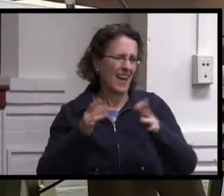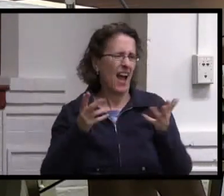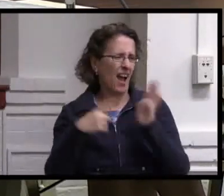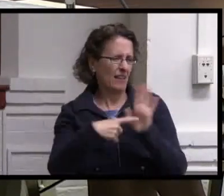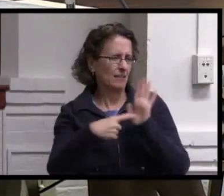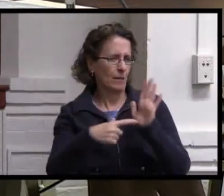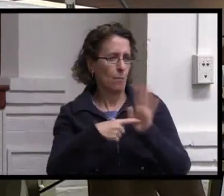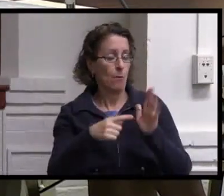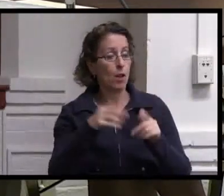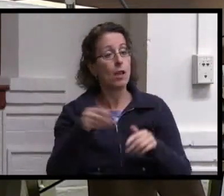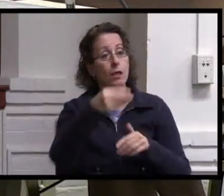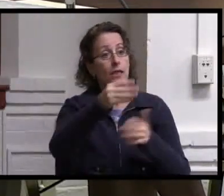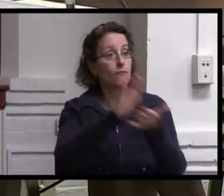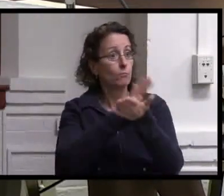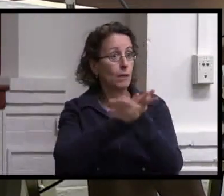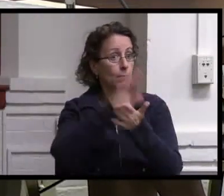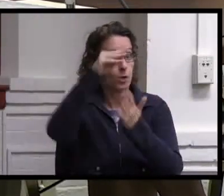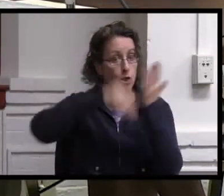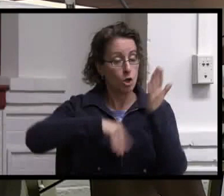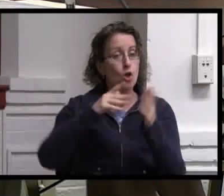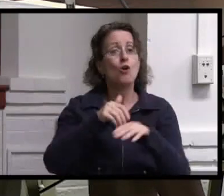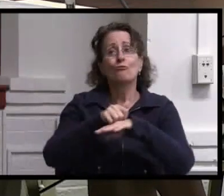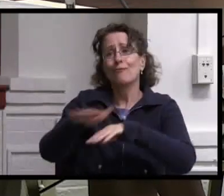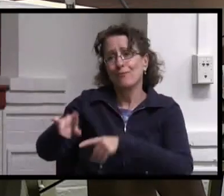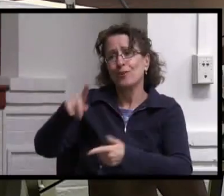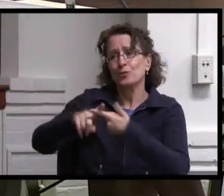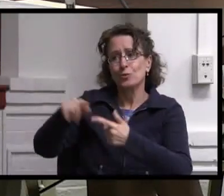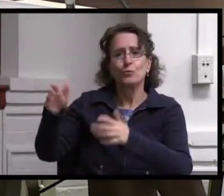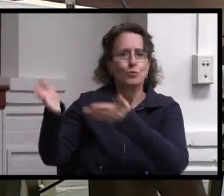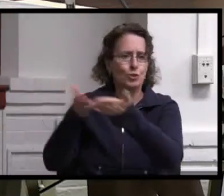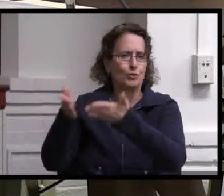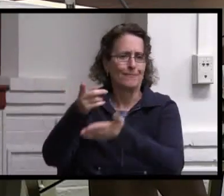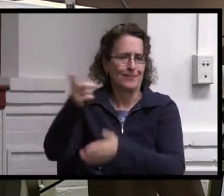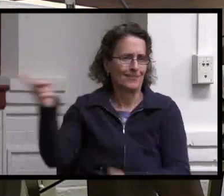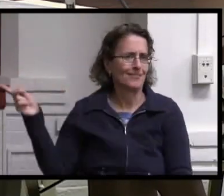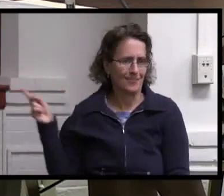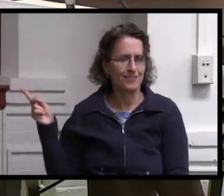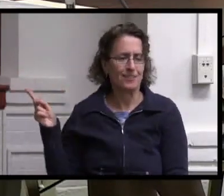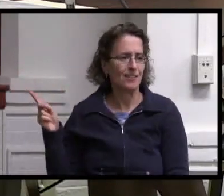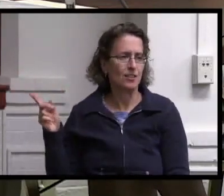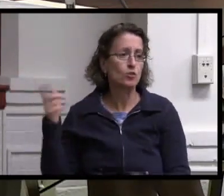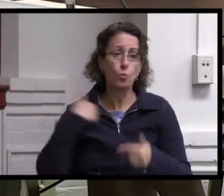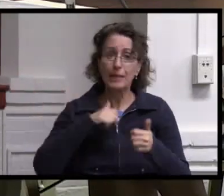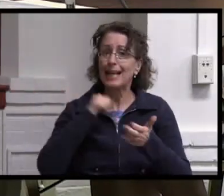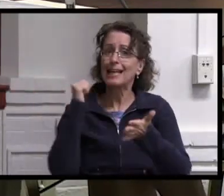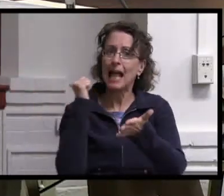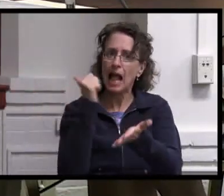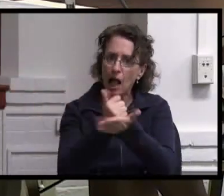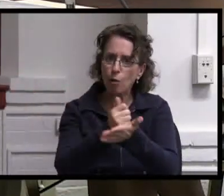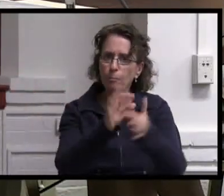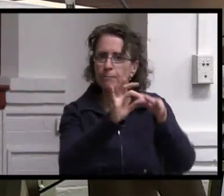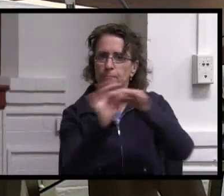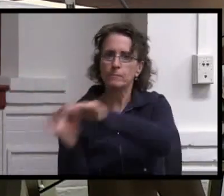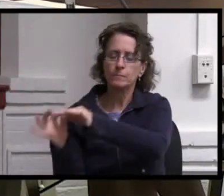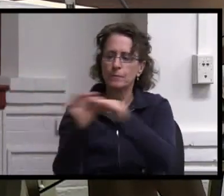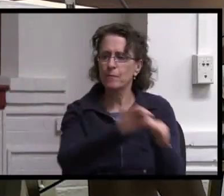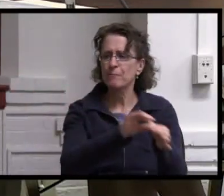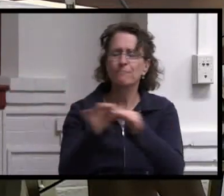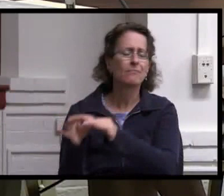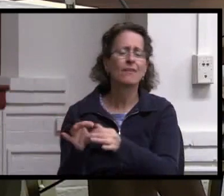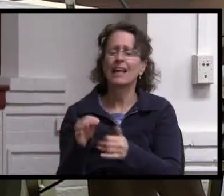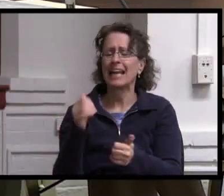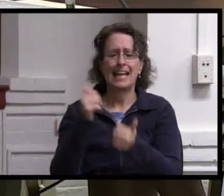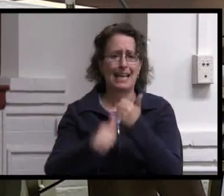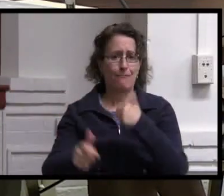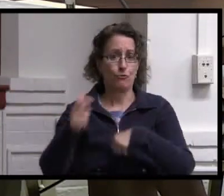the outreach team so they can try to make contact with them and You know, we're not going to hit a home run every